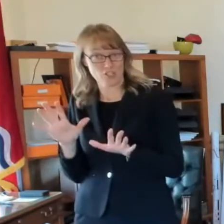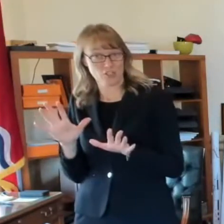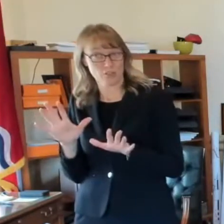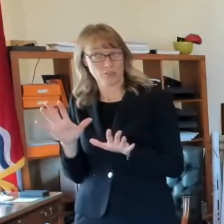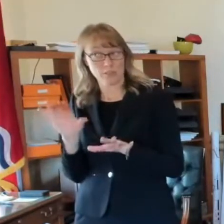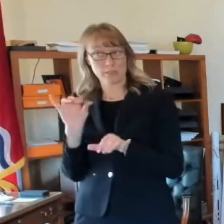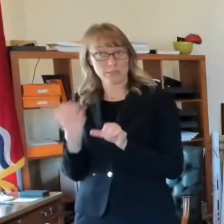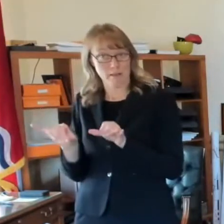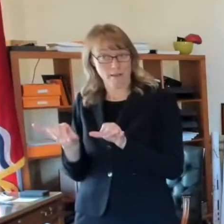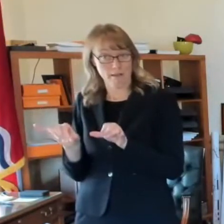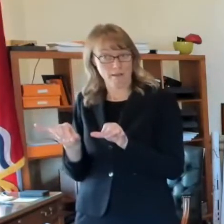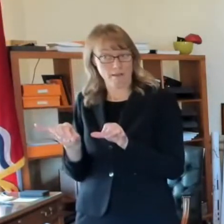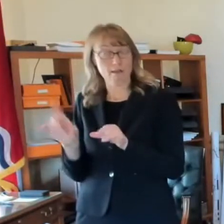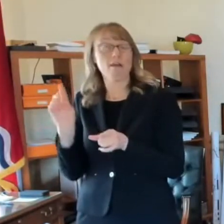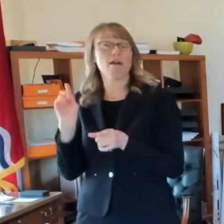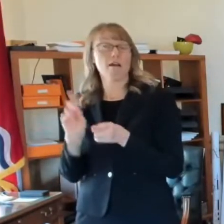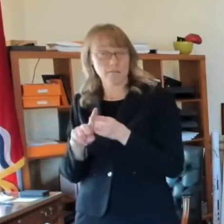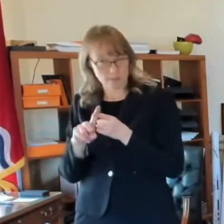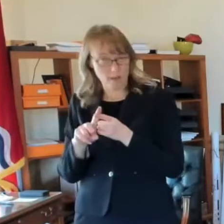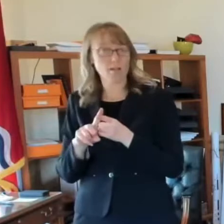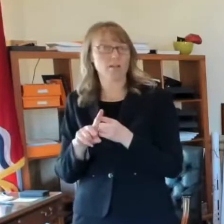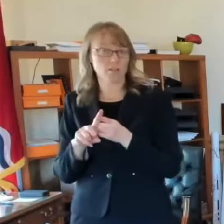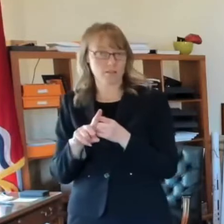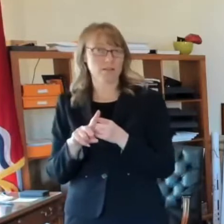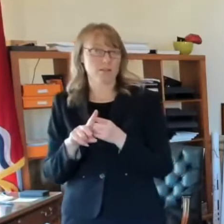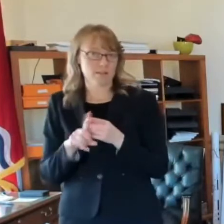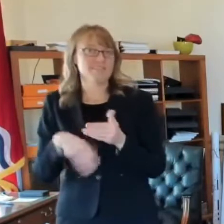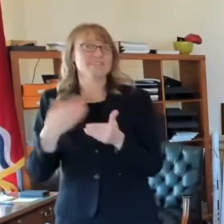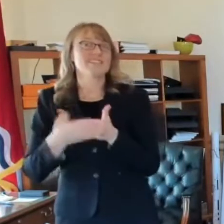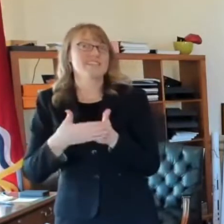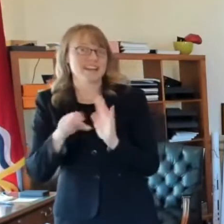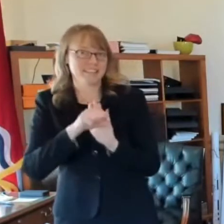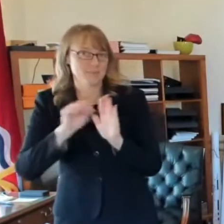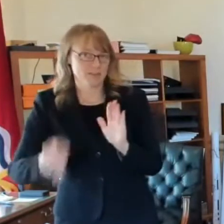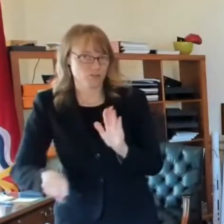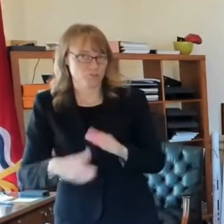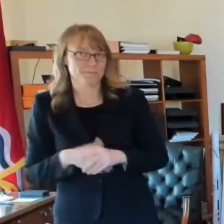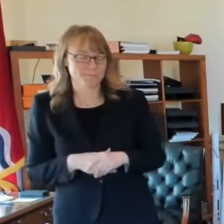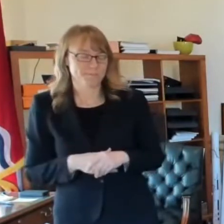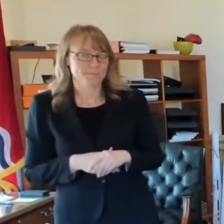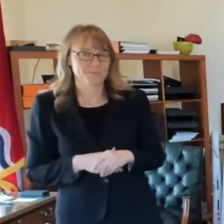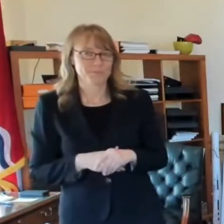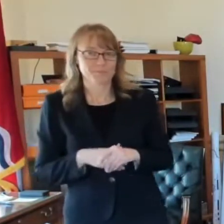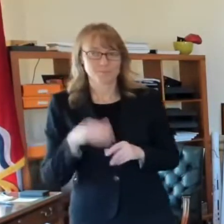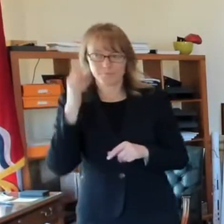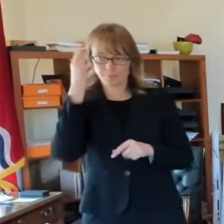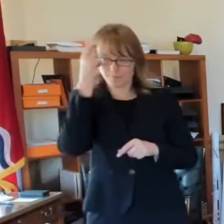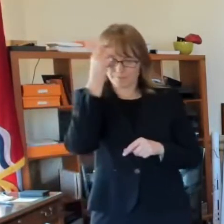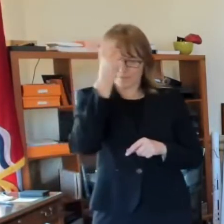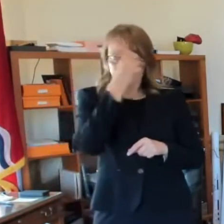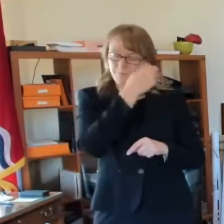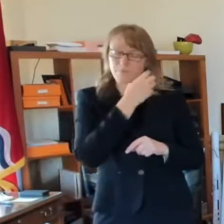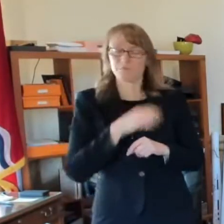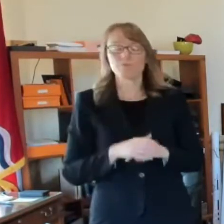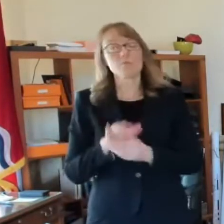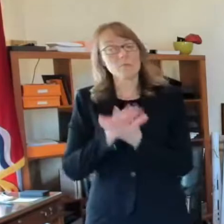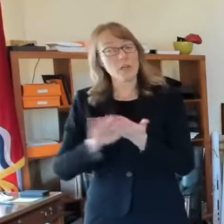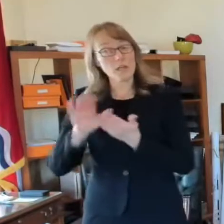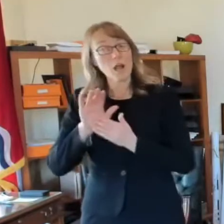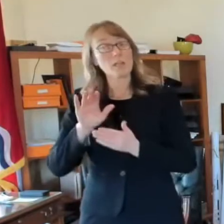at SLU, at least when you go home for Thanksgiving, you won't be coming back until after the first of the year for the beginning of the second